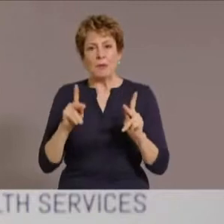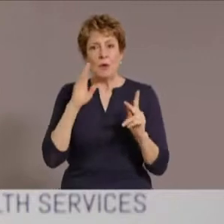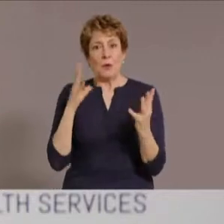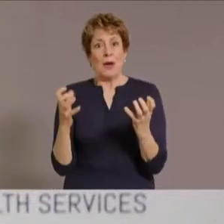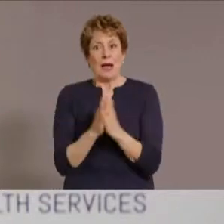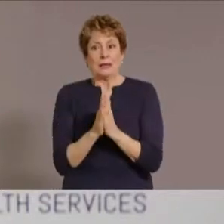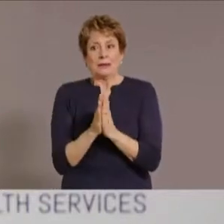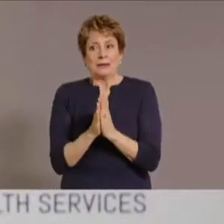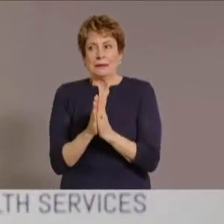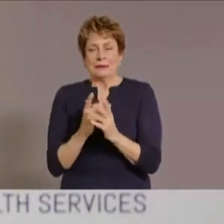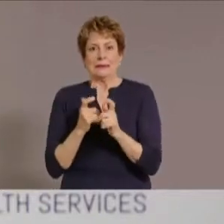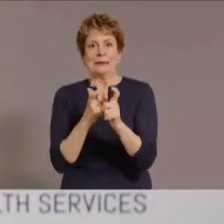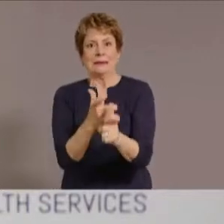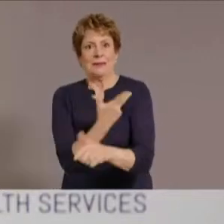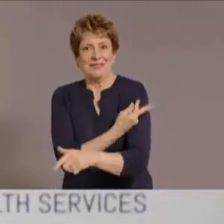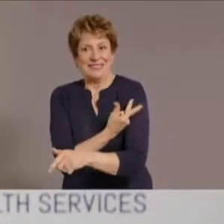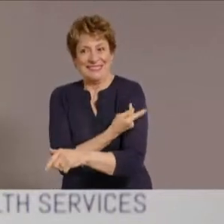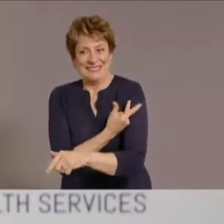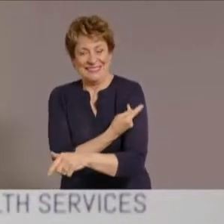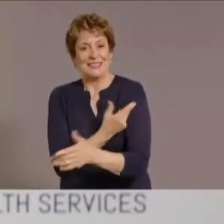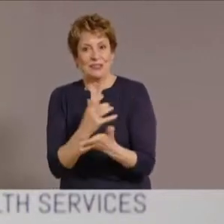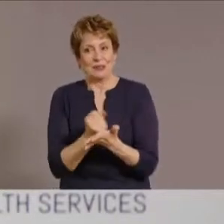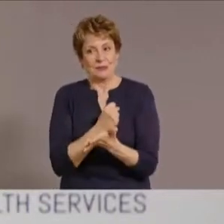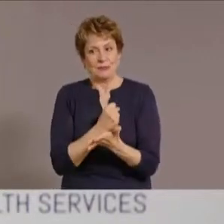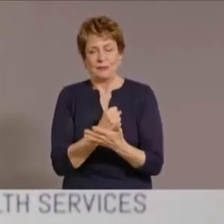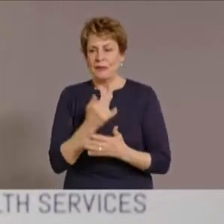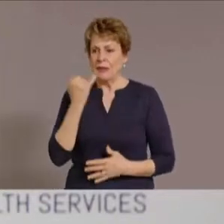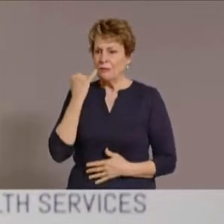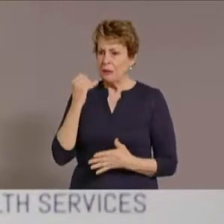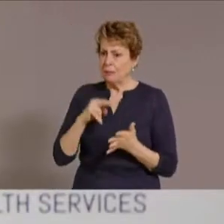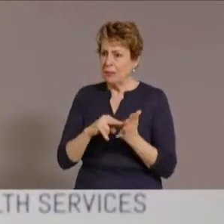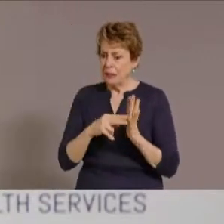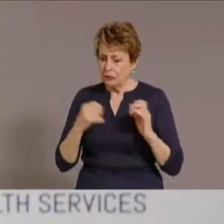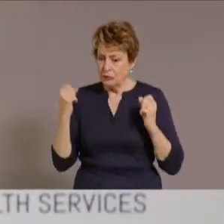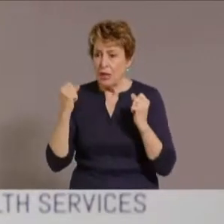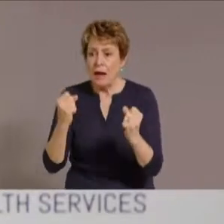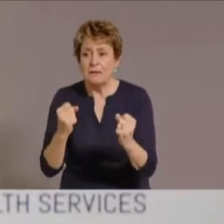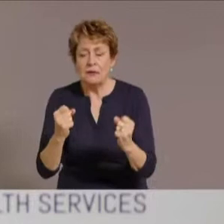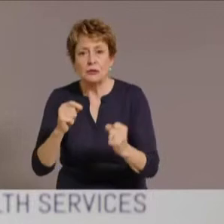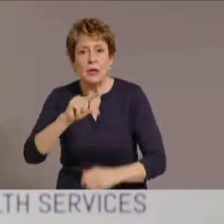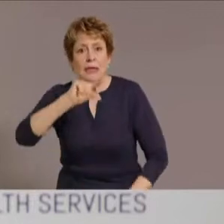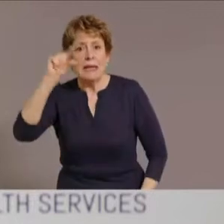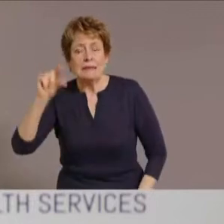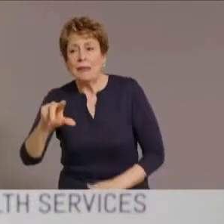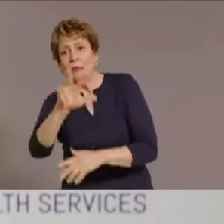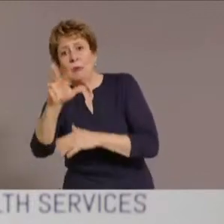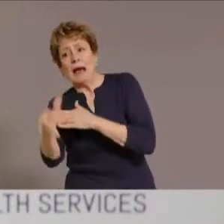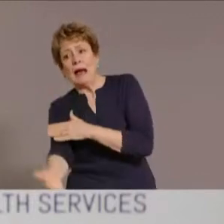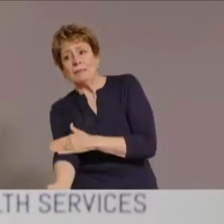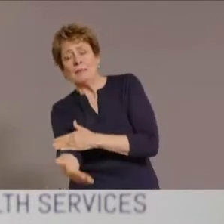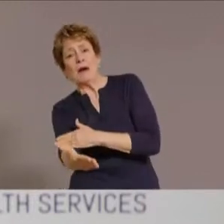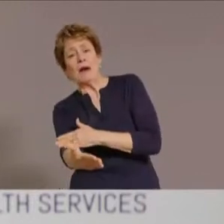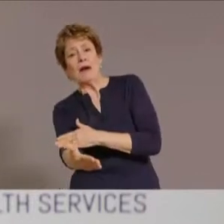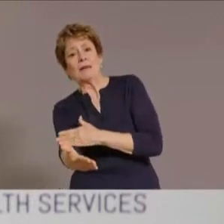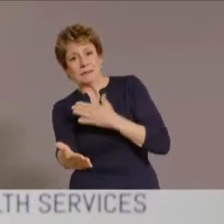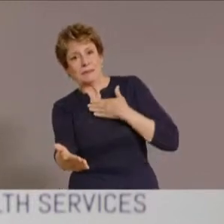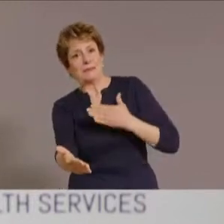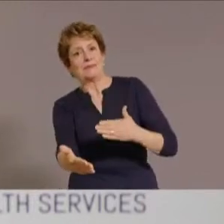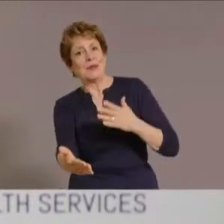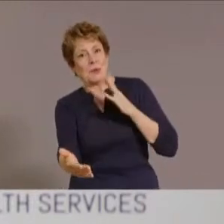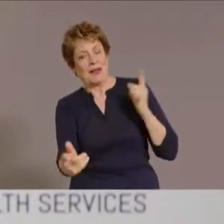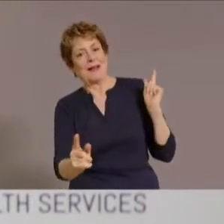whatever was needed, even if that was driving to Glendale at 3 a.m. in the morning to get that vaccine. We knew that that was kind